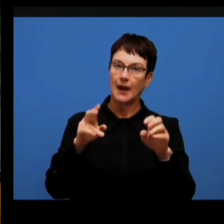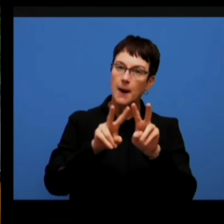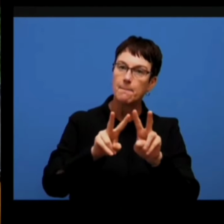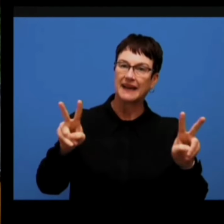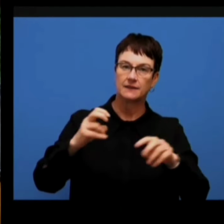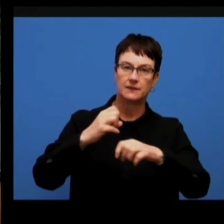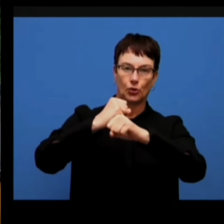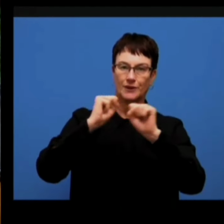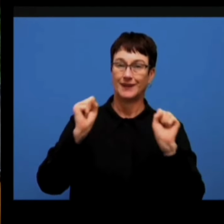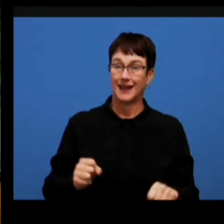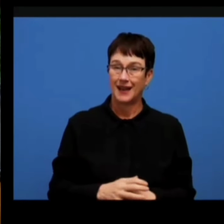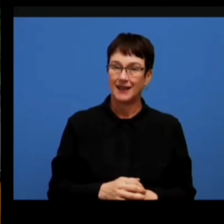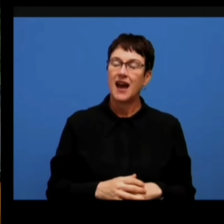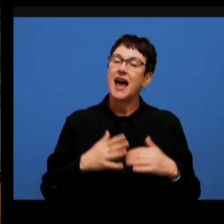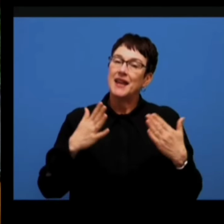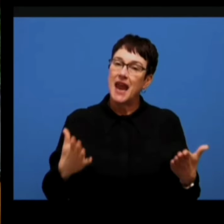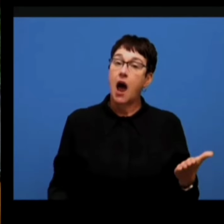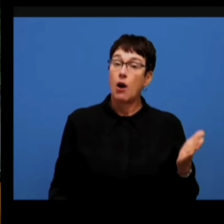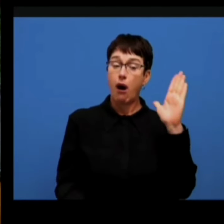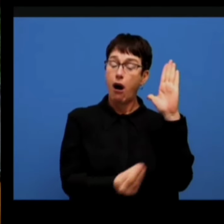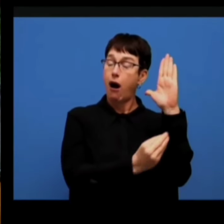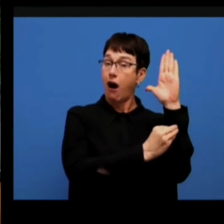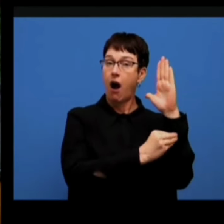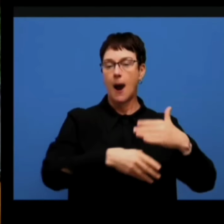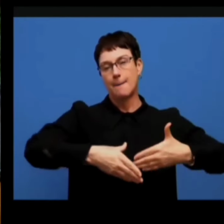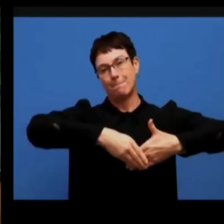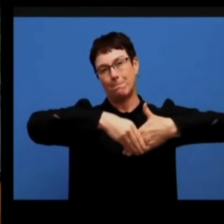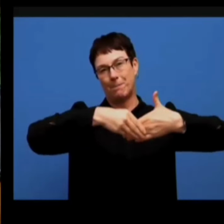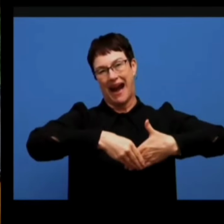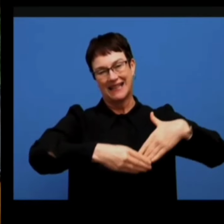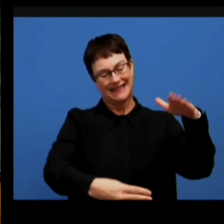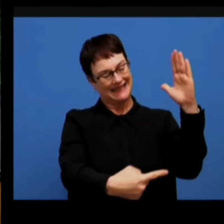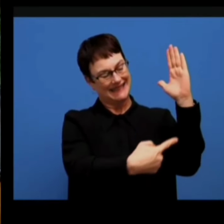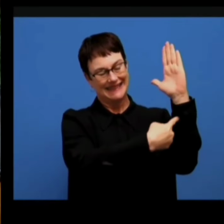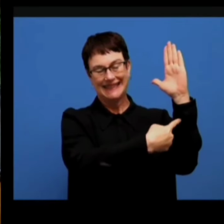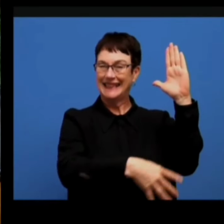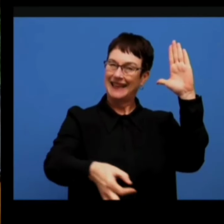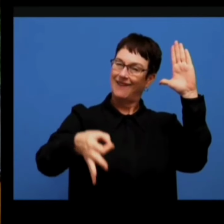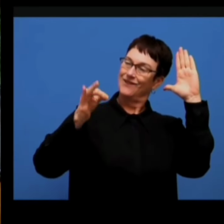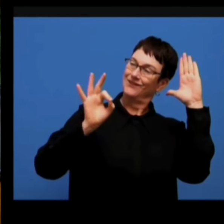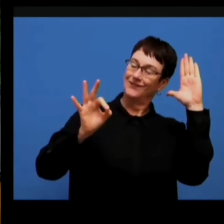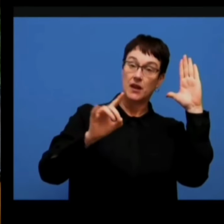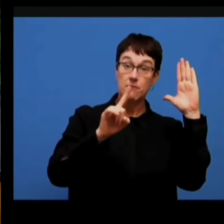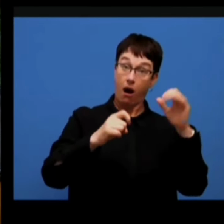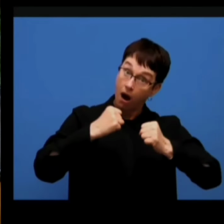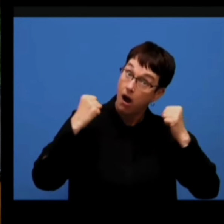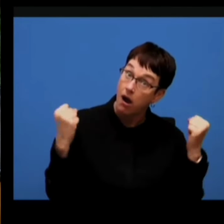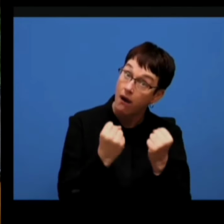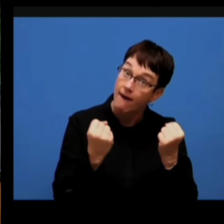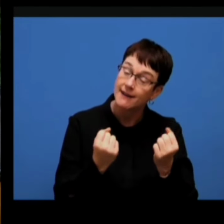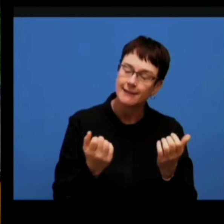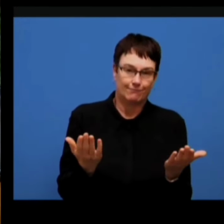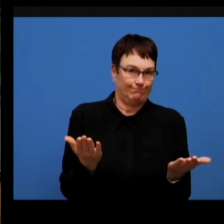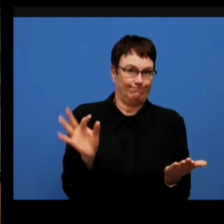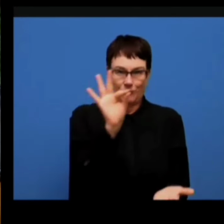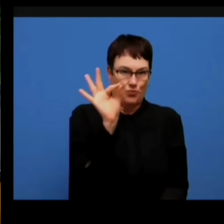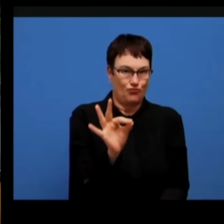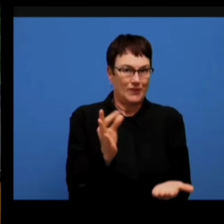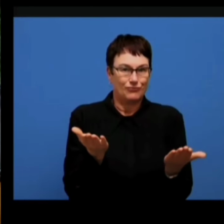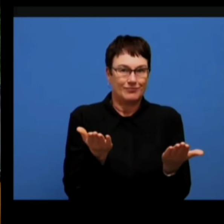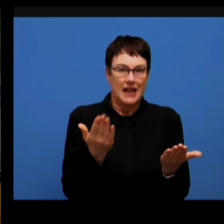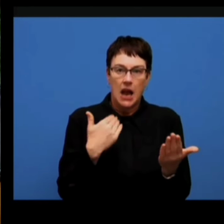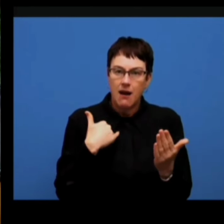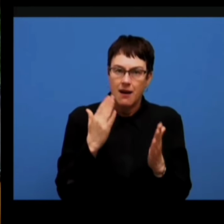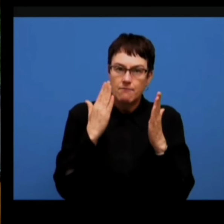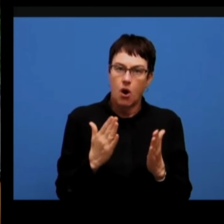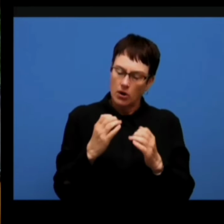to revitalize the United Nations. But preventing and resolving conflict is not simply a matter